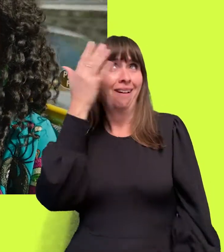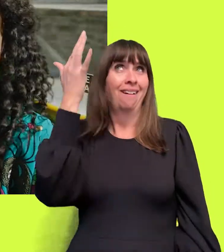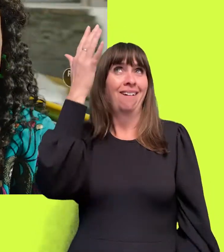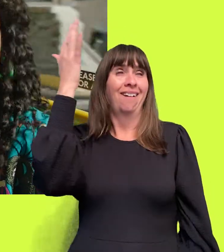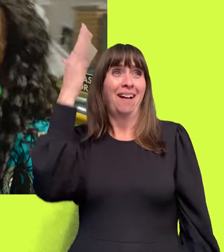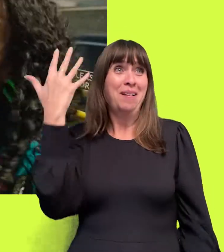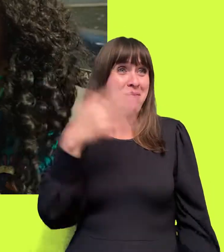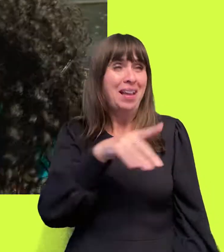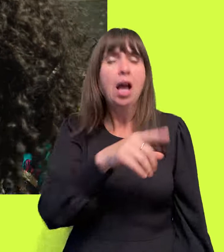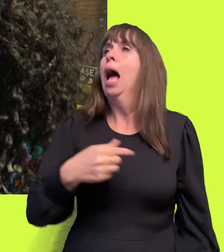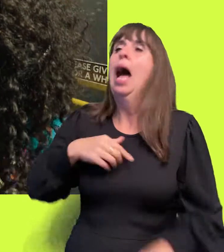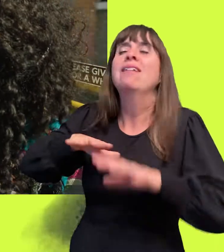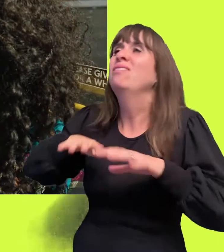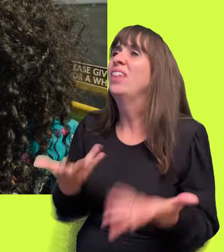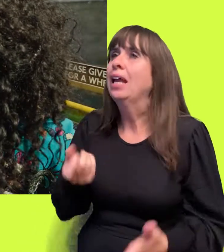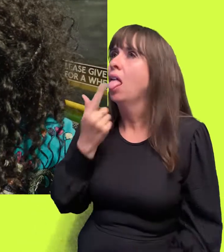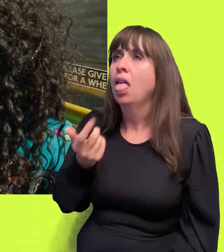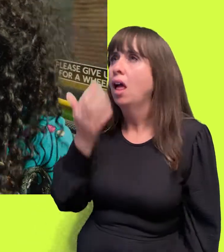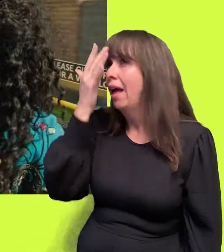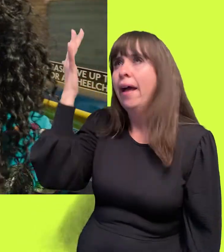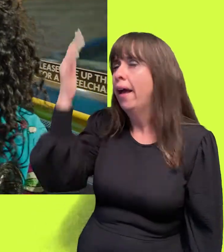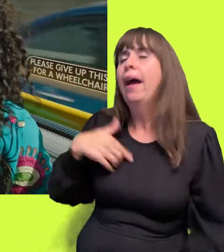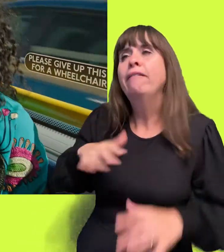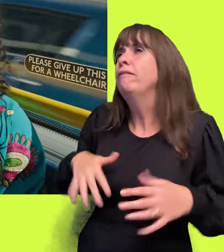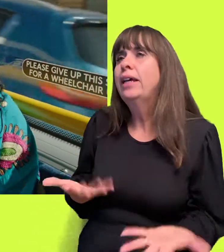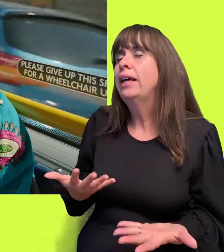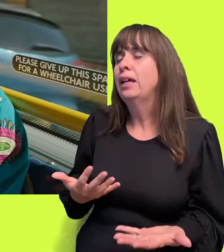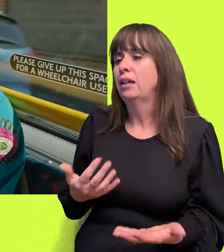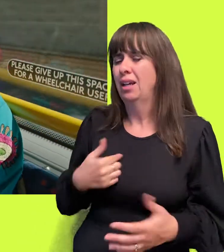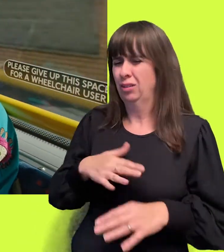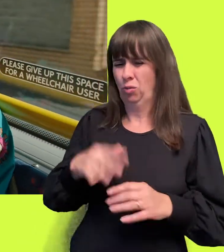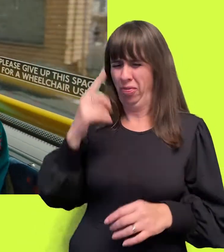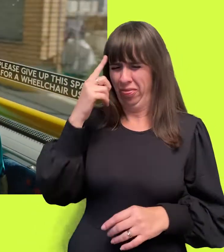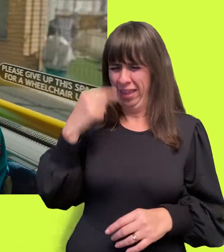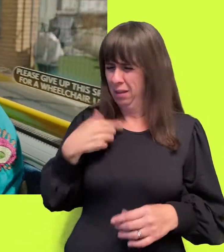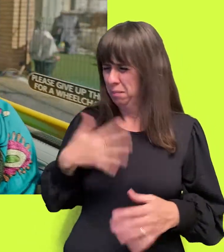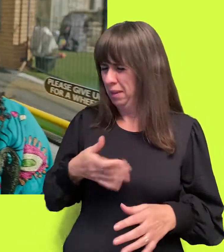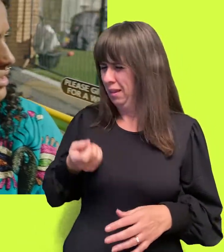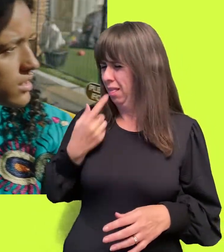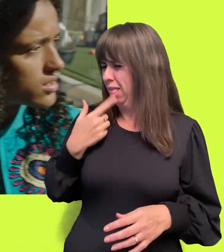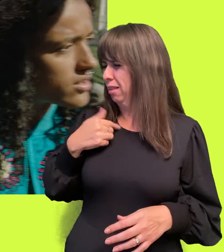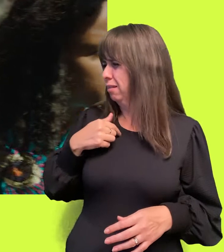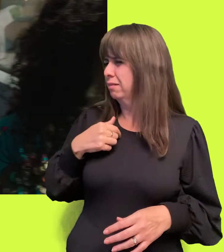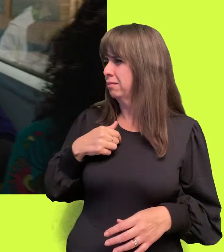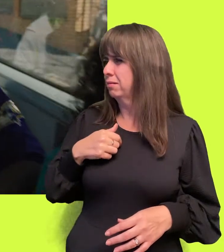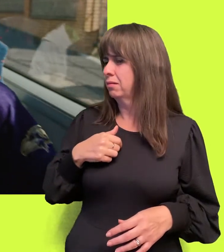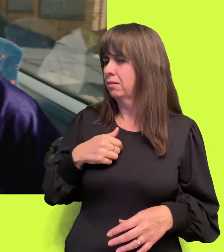which means you're on a bad I didn't trip, take so I'm- anything! At least I don't think I did. Lol. Look at this.